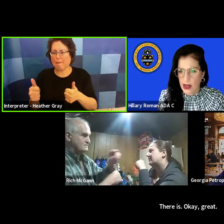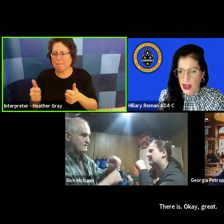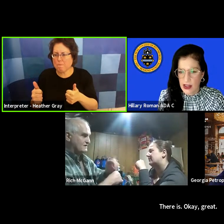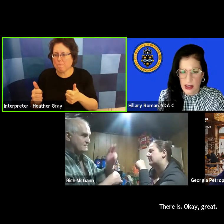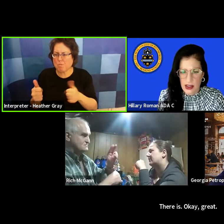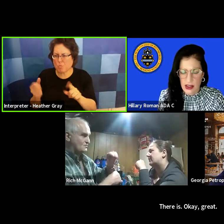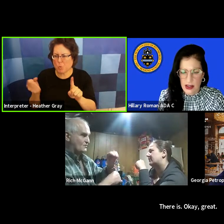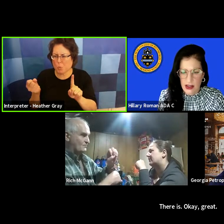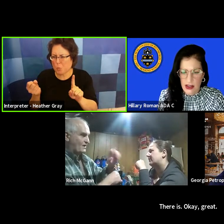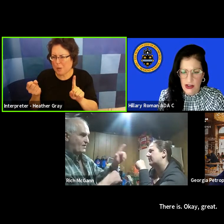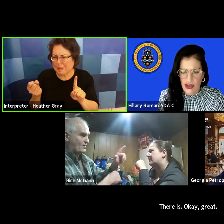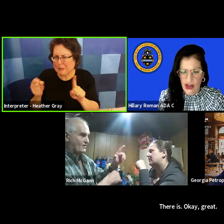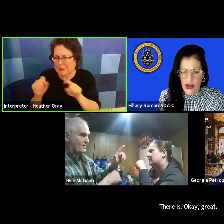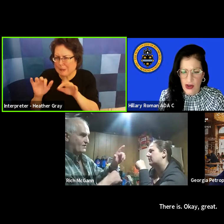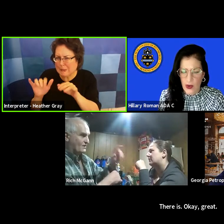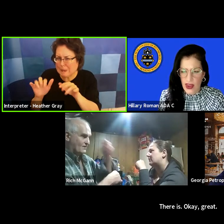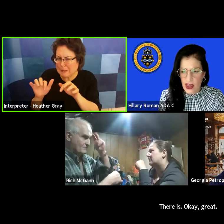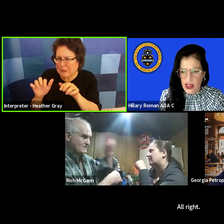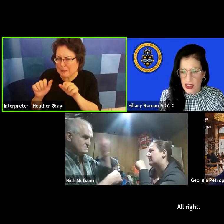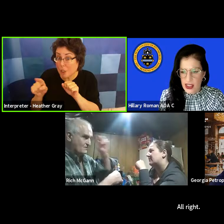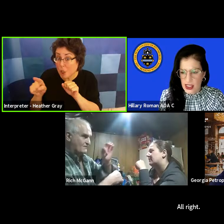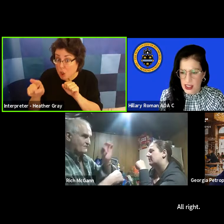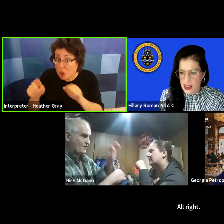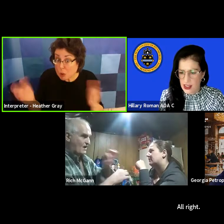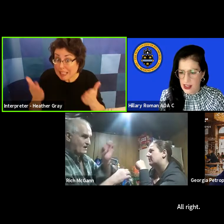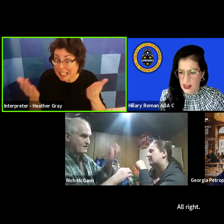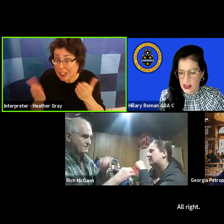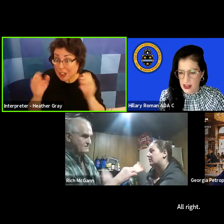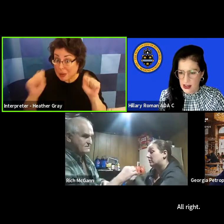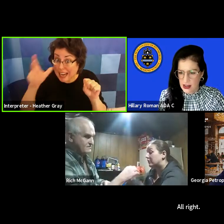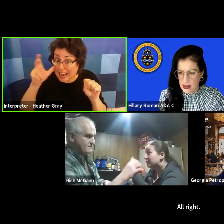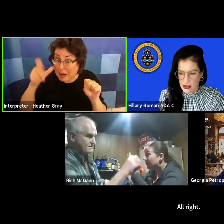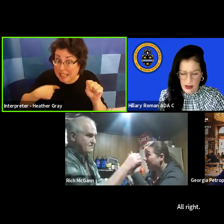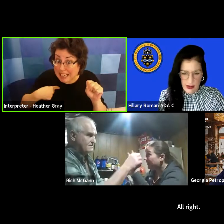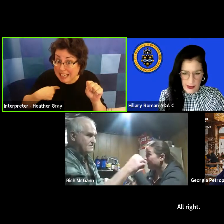All right. John, are you with us?